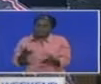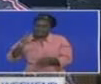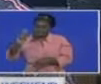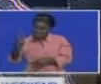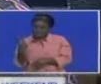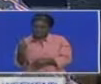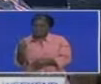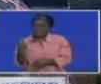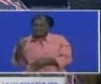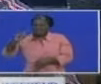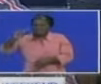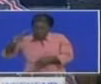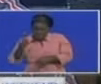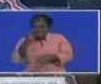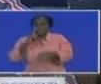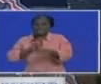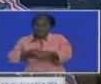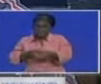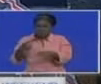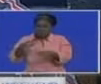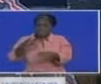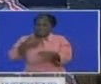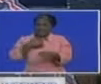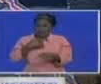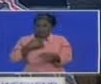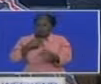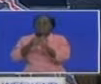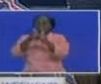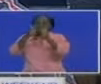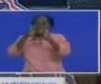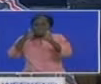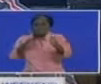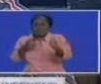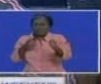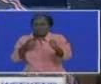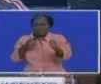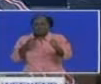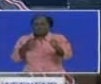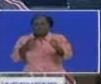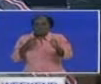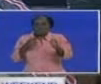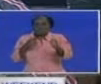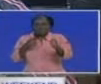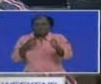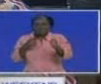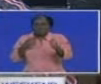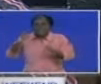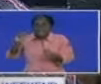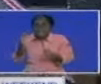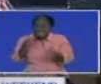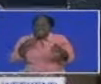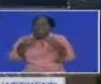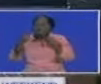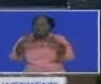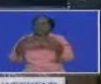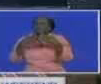that for the first time we have refused to remain in the back room, and we, for the first time, Kenyans are speaking publicly.